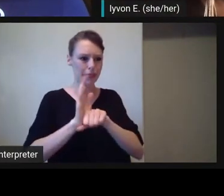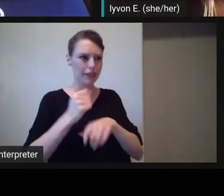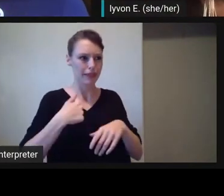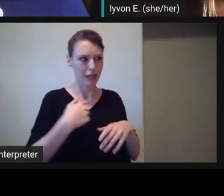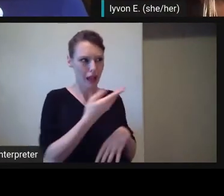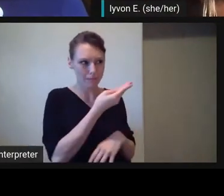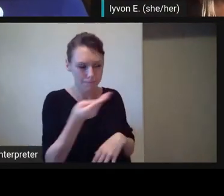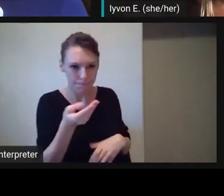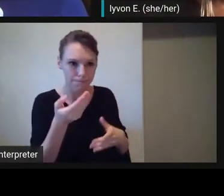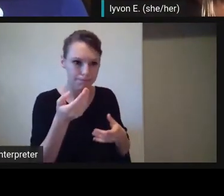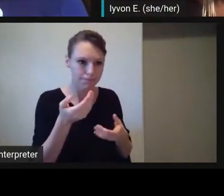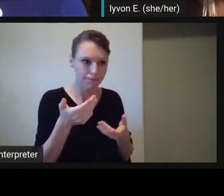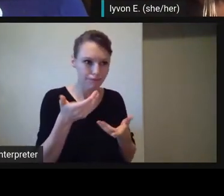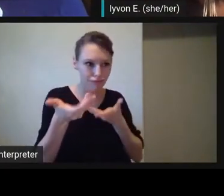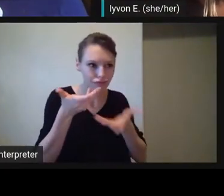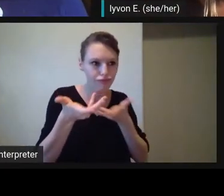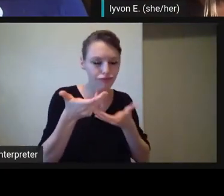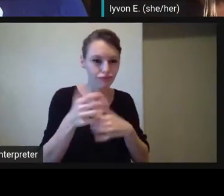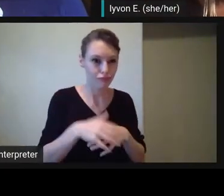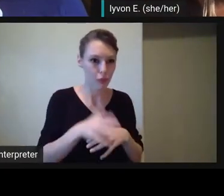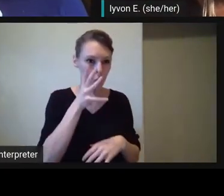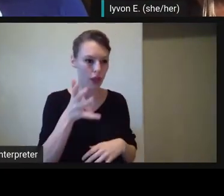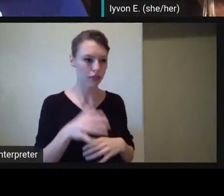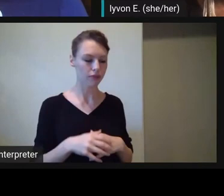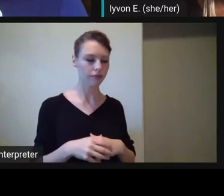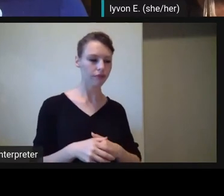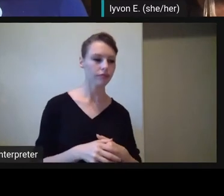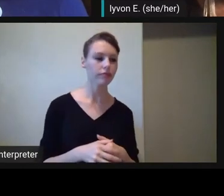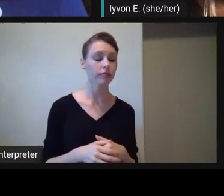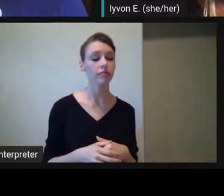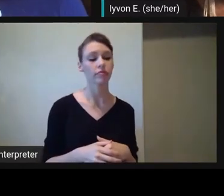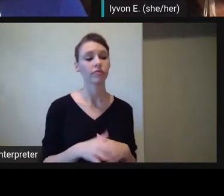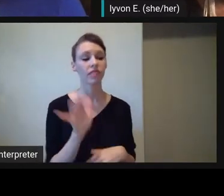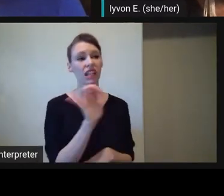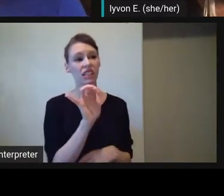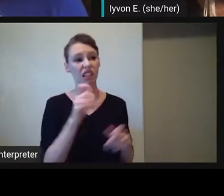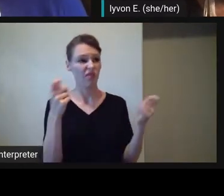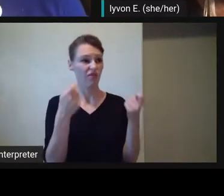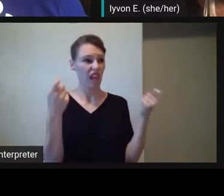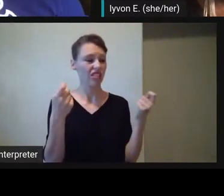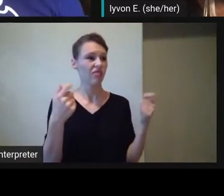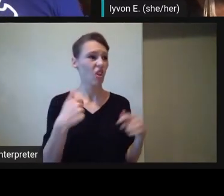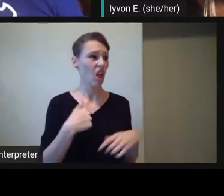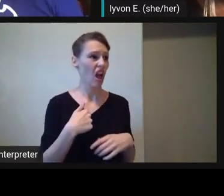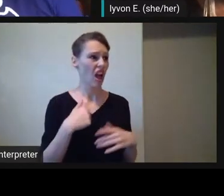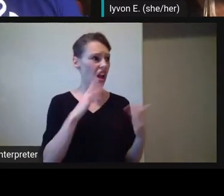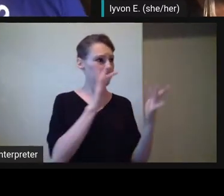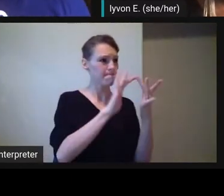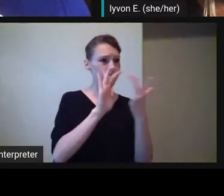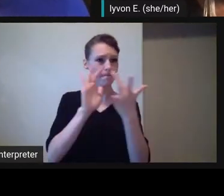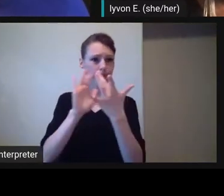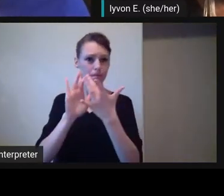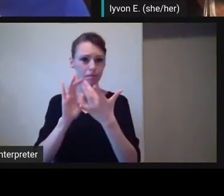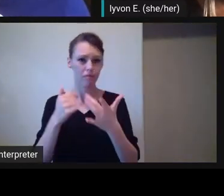And I think it's the same thing with producing the festival, is that like, you know, I'll reach out to people and they'll pitch an idea, and there's this one moment where I'm like,